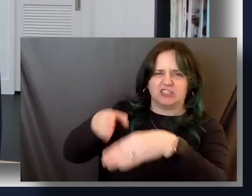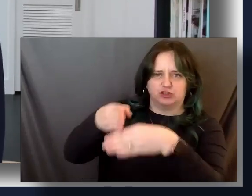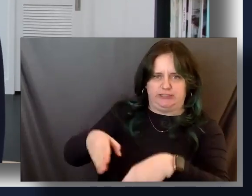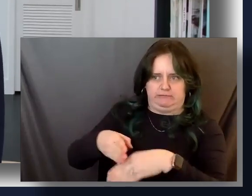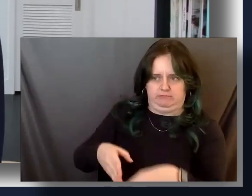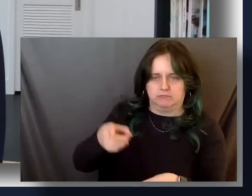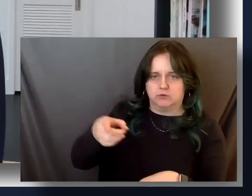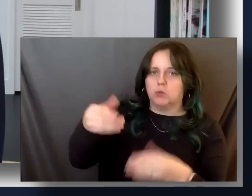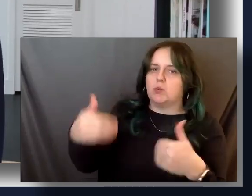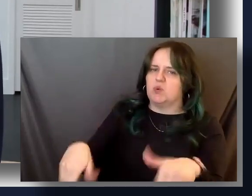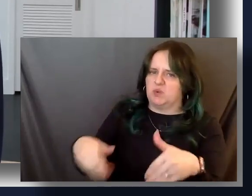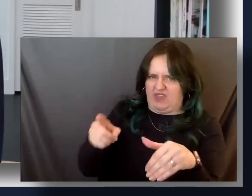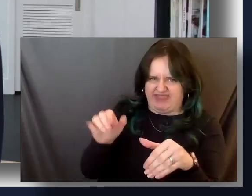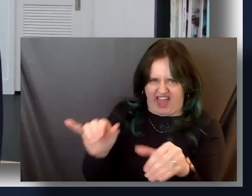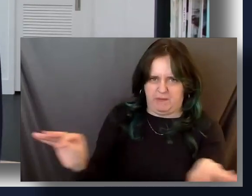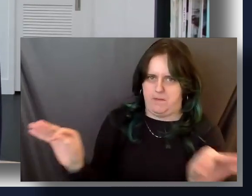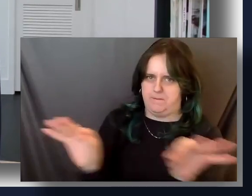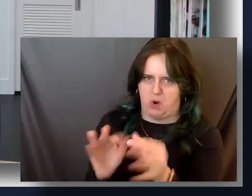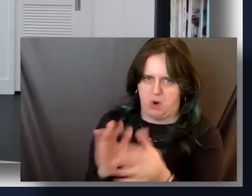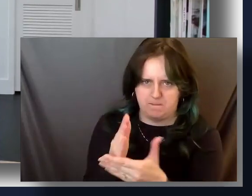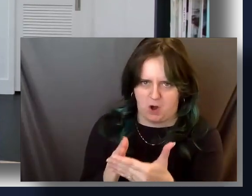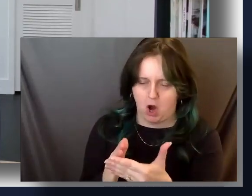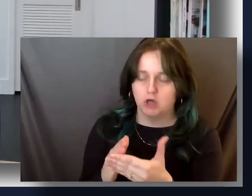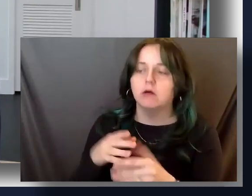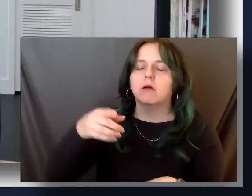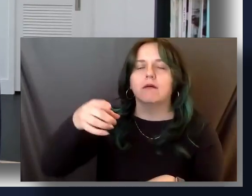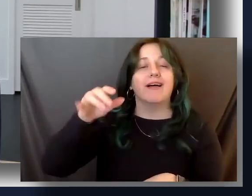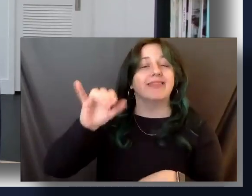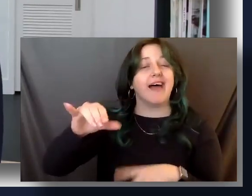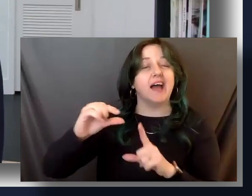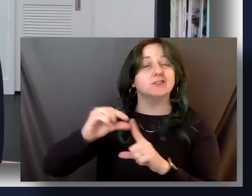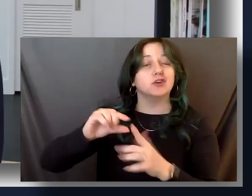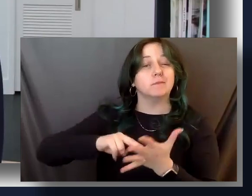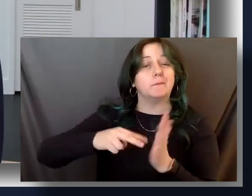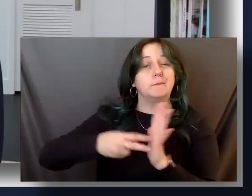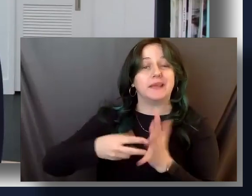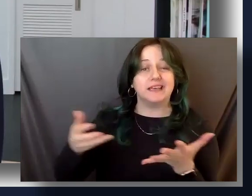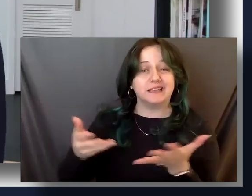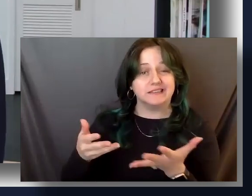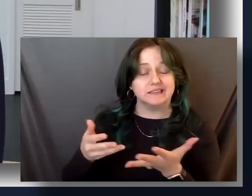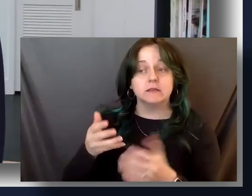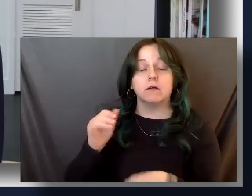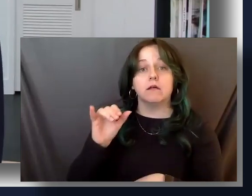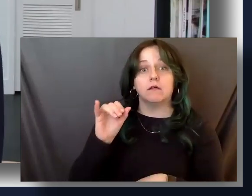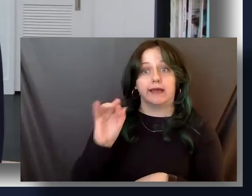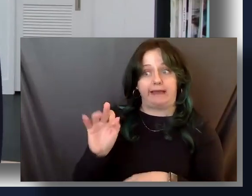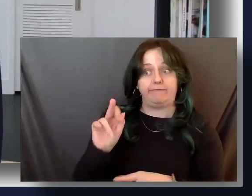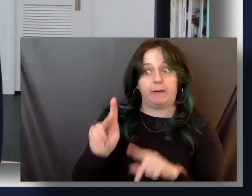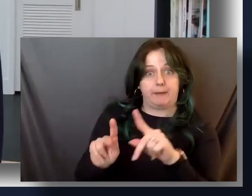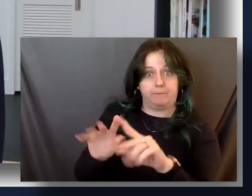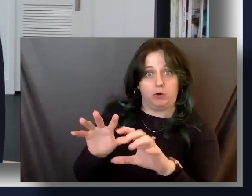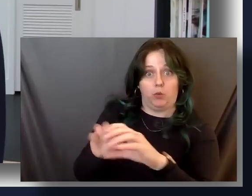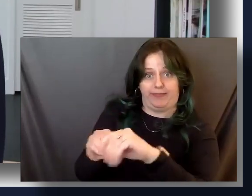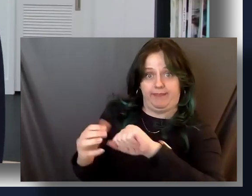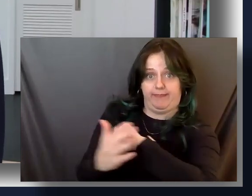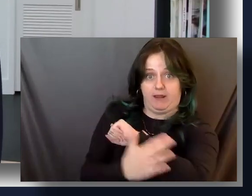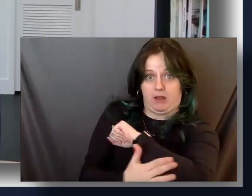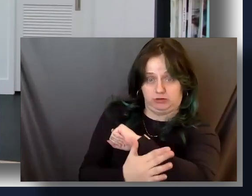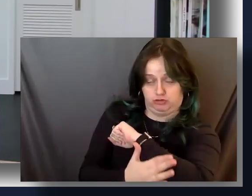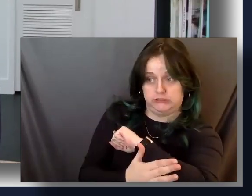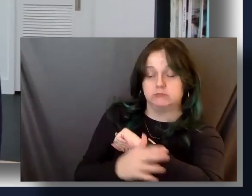factionalized mattered a lot. So that's just a fancy term for whether citizens in